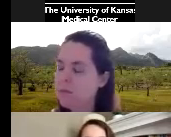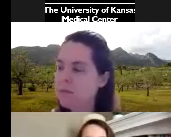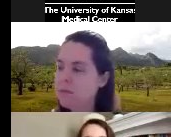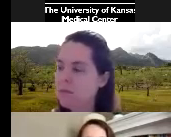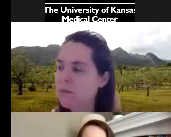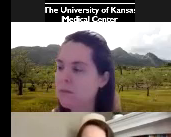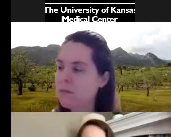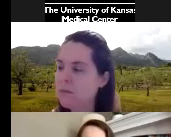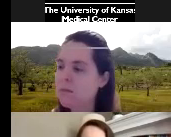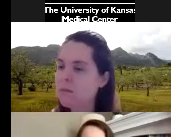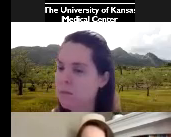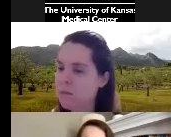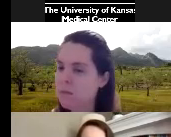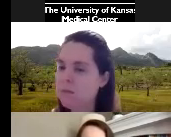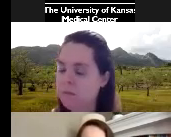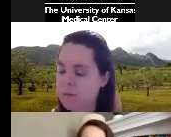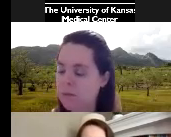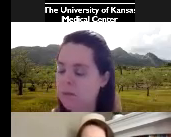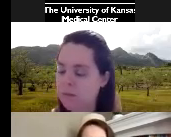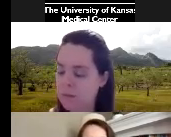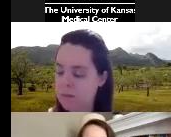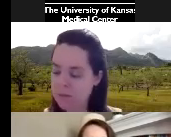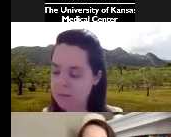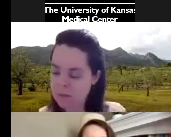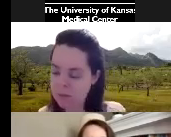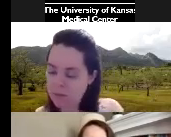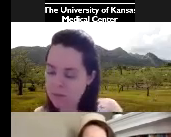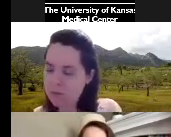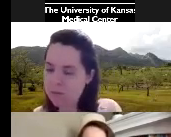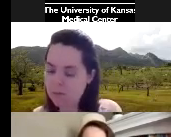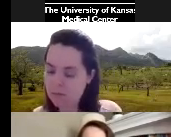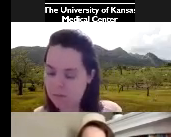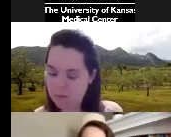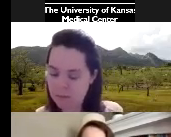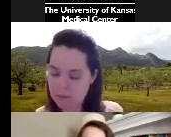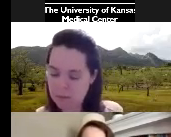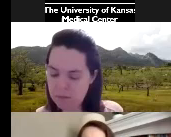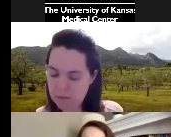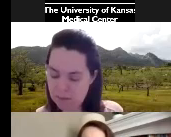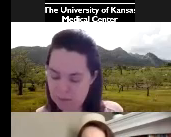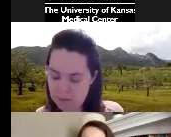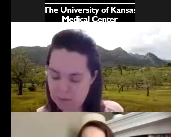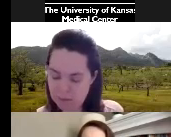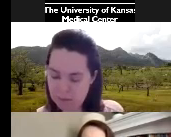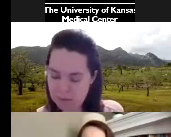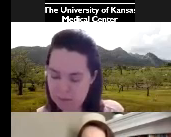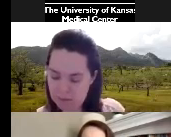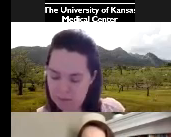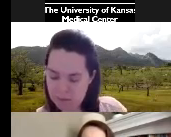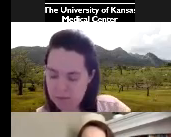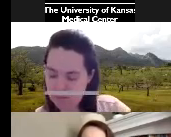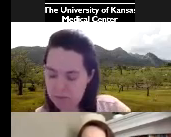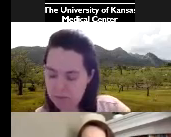rotations, international rotations for our residents. And these are international rotations in which they're approved by